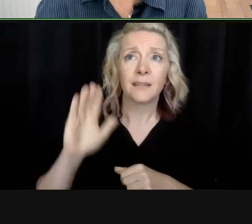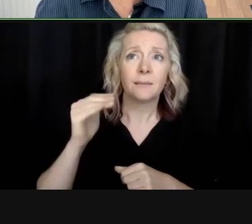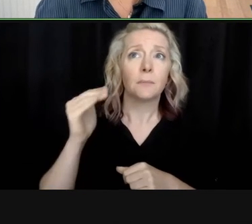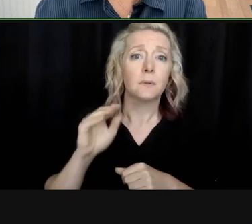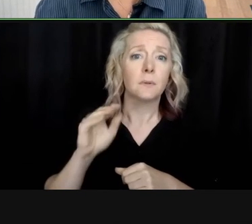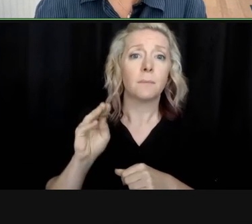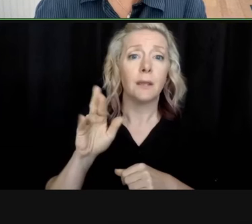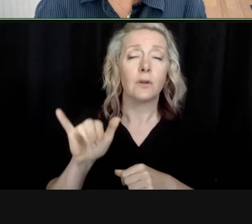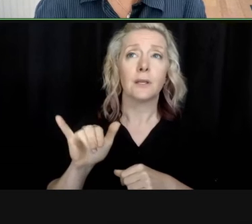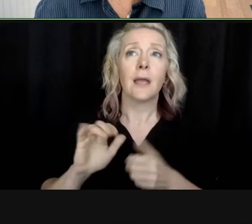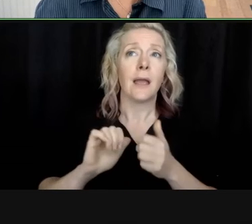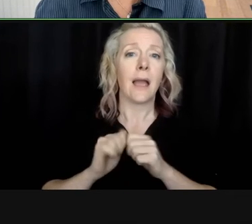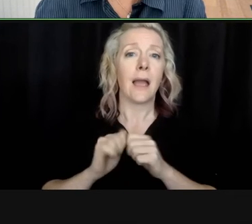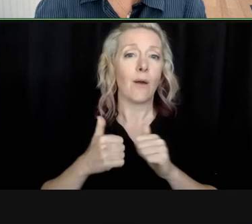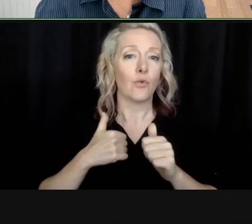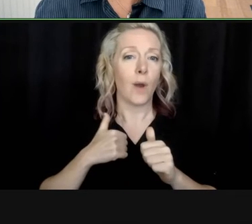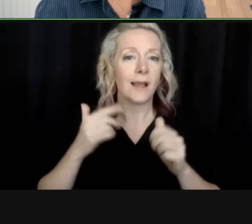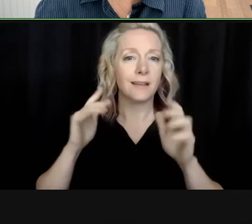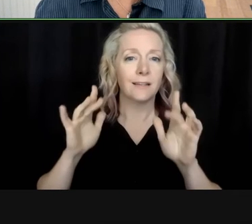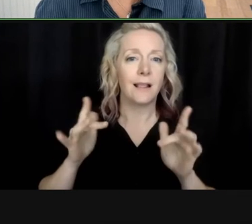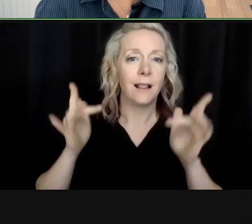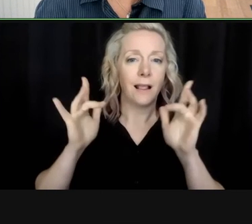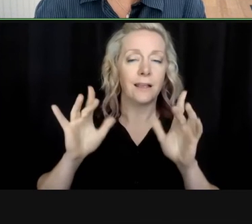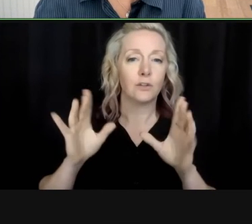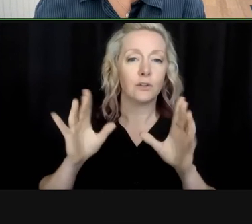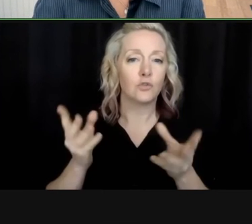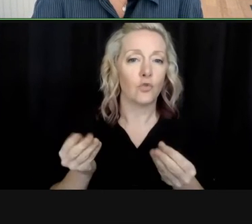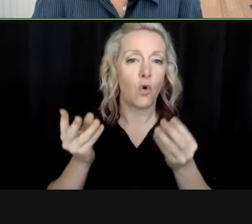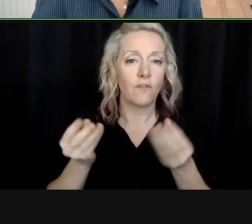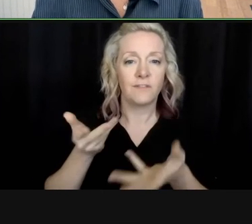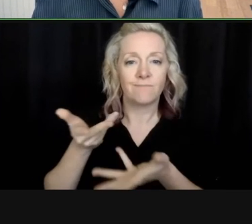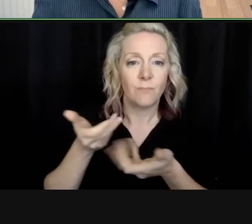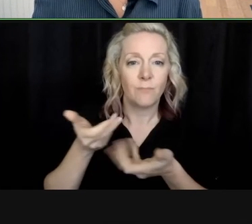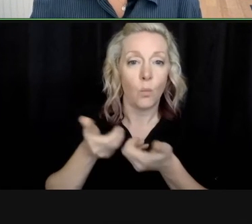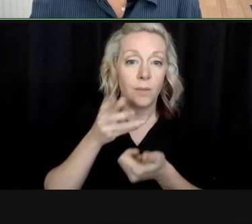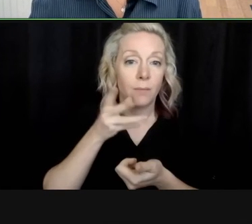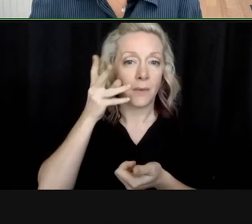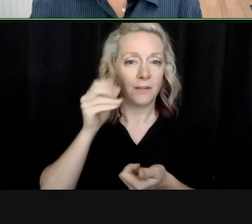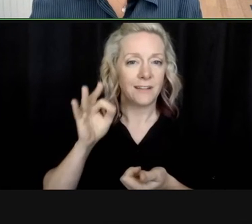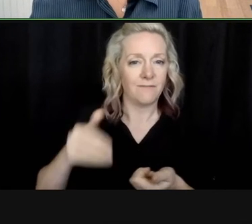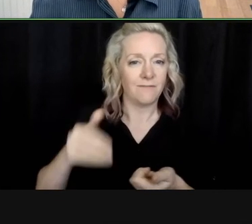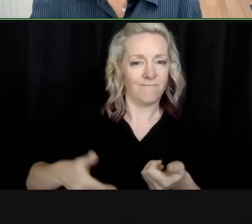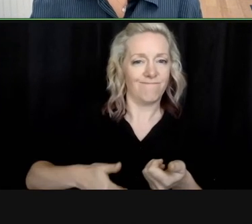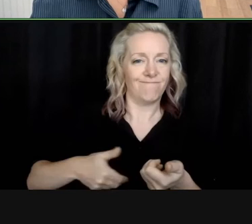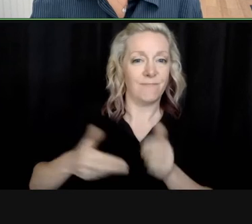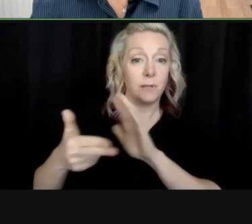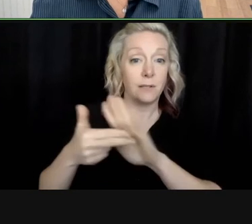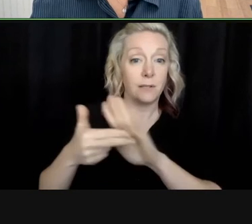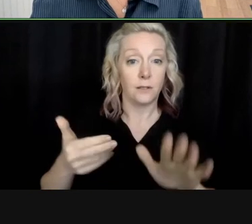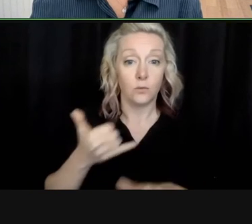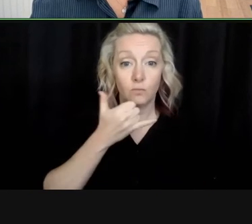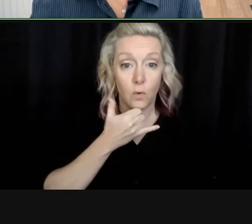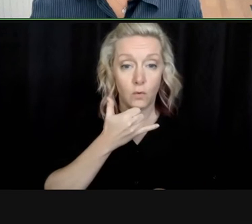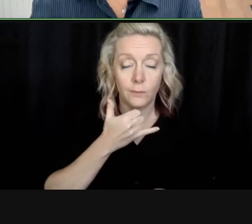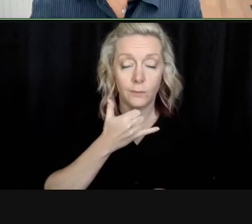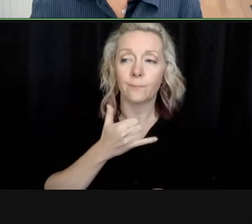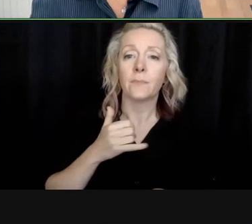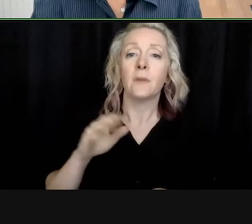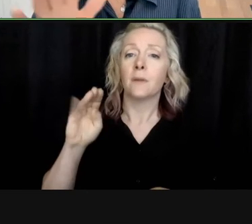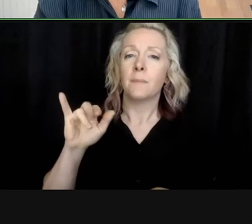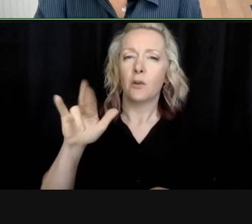do I delicately talk to parents when I feel their child may have been inaccurately? Okay, let me see if I can answer that in a little bit,